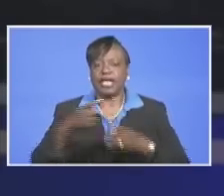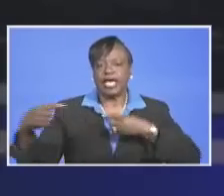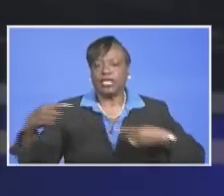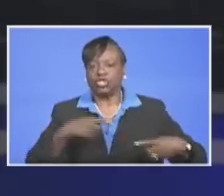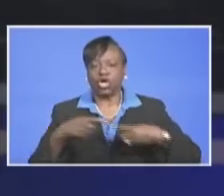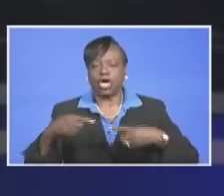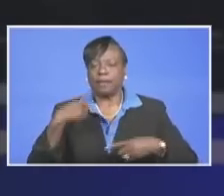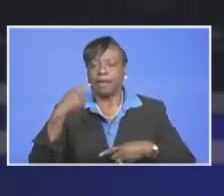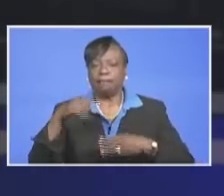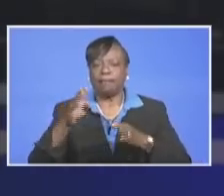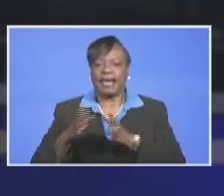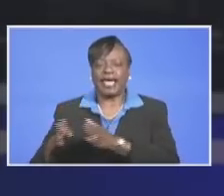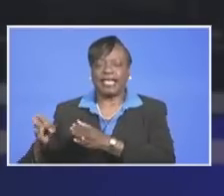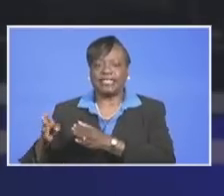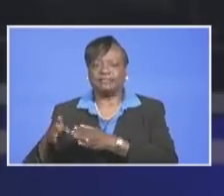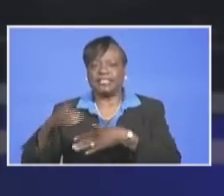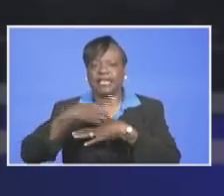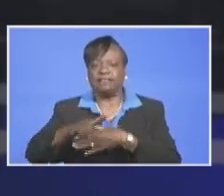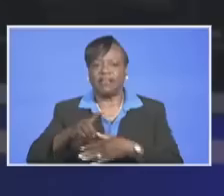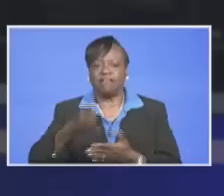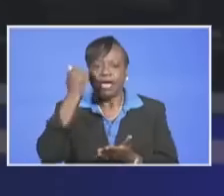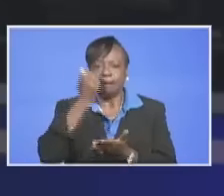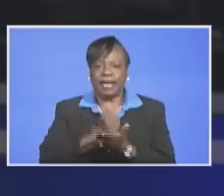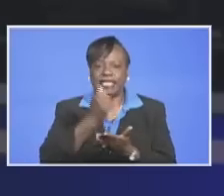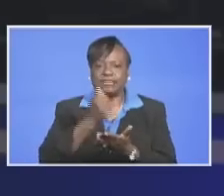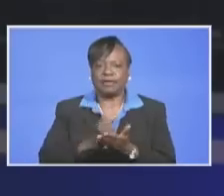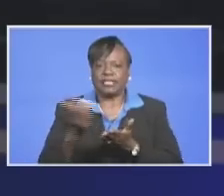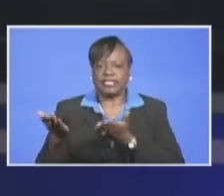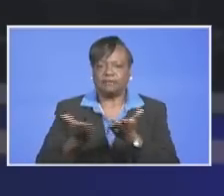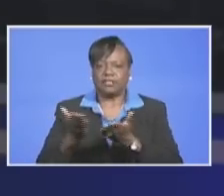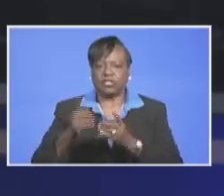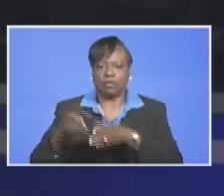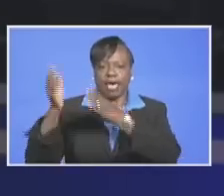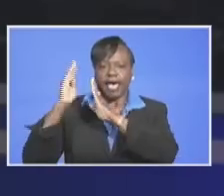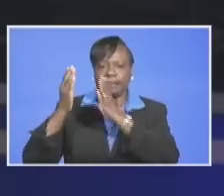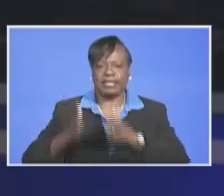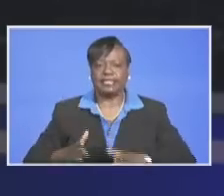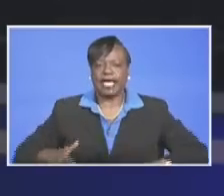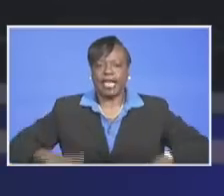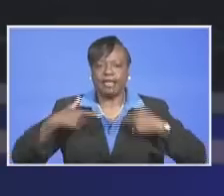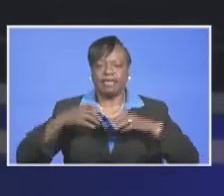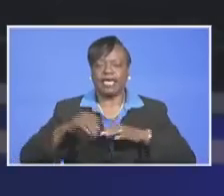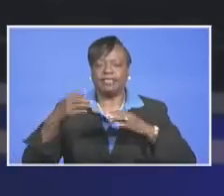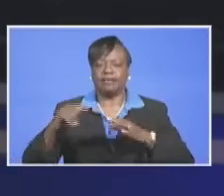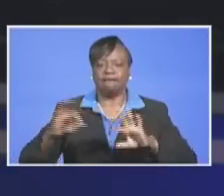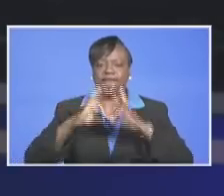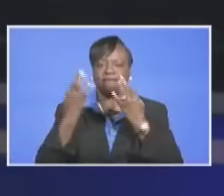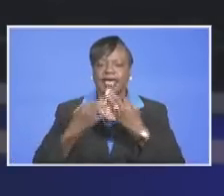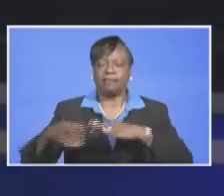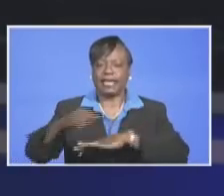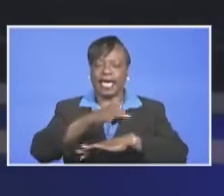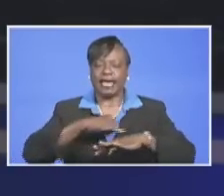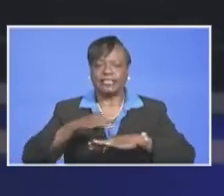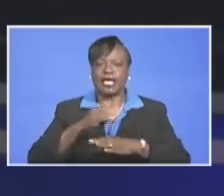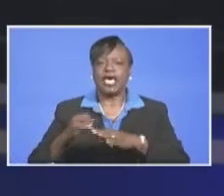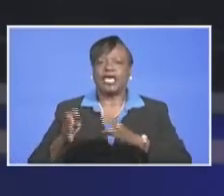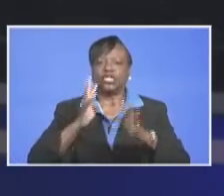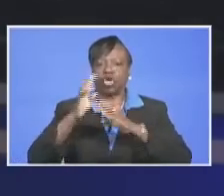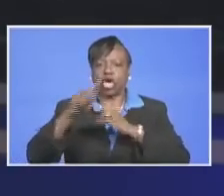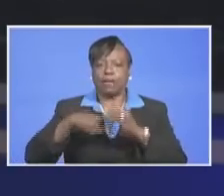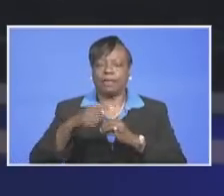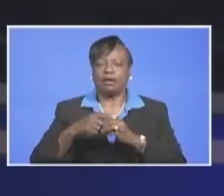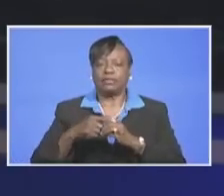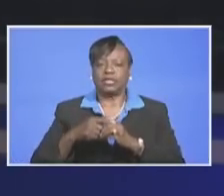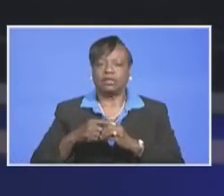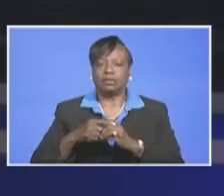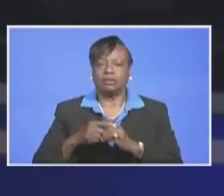plans to improve the delivery of passport services to Bahamians living in the Family Islands. The plans include the introduction of mobile kiosks for